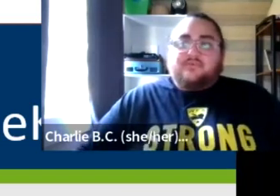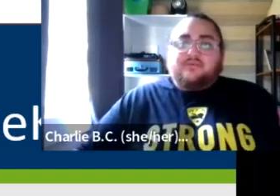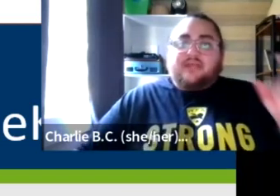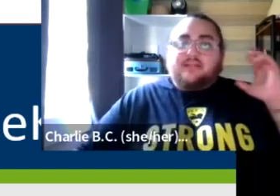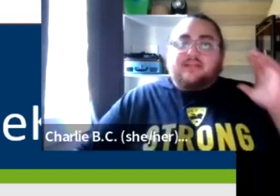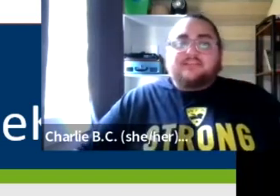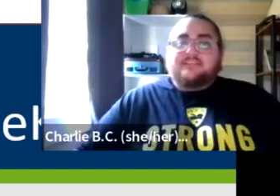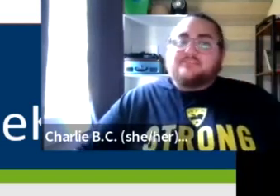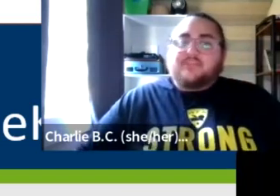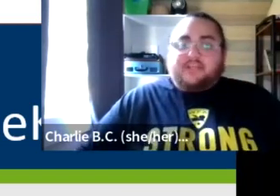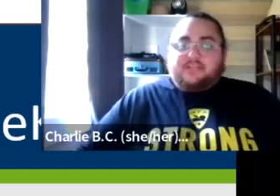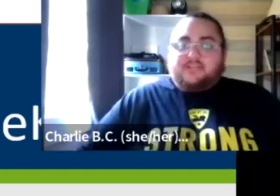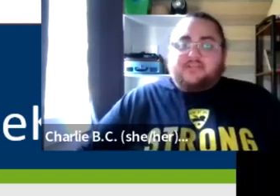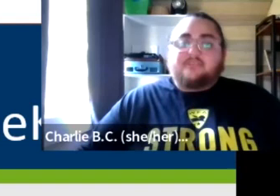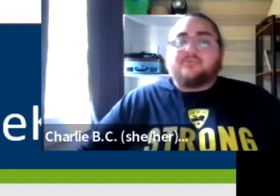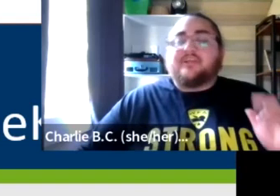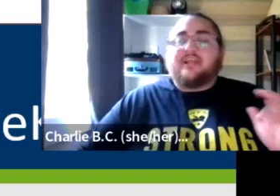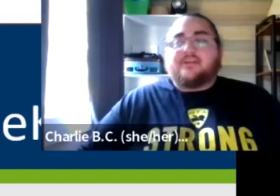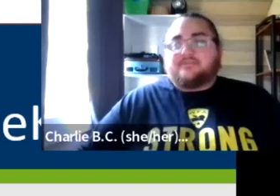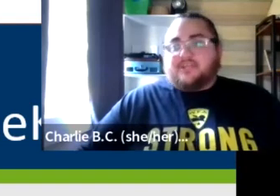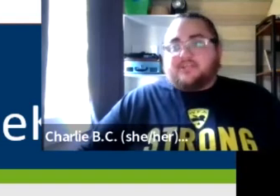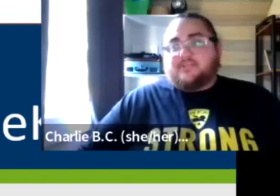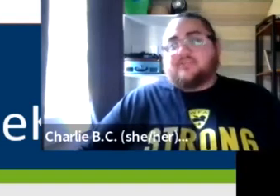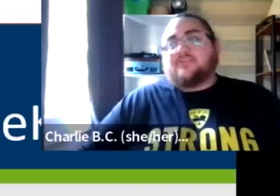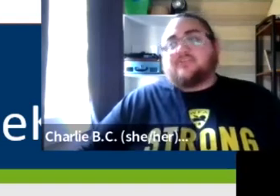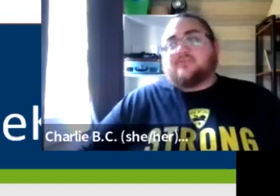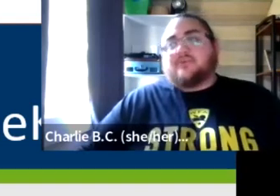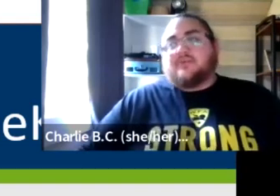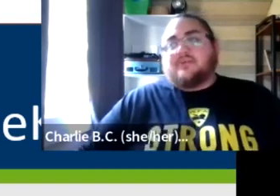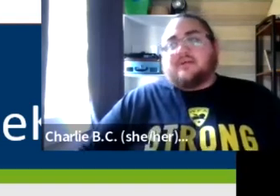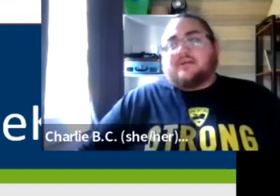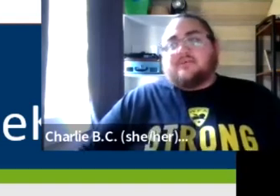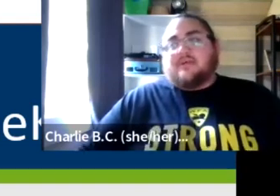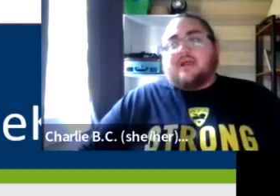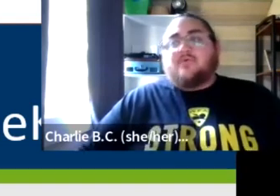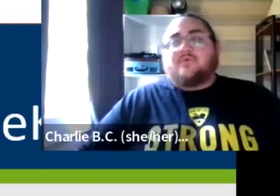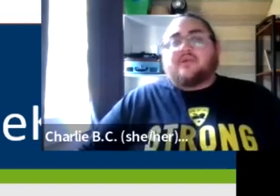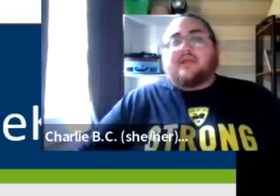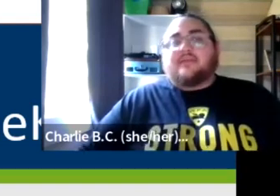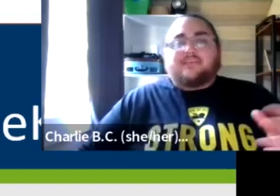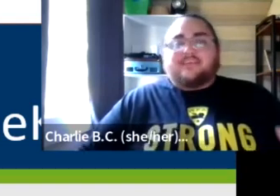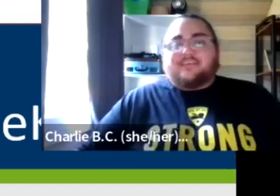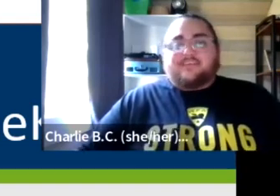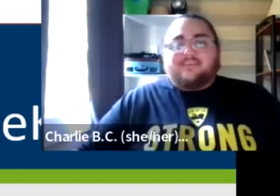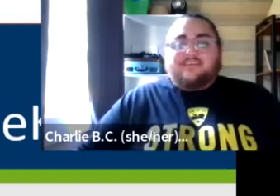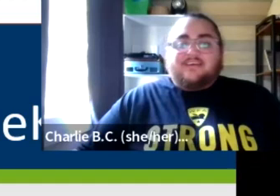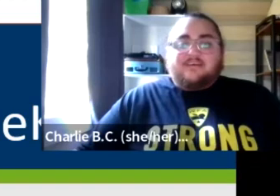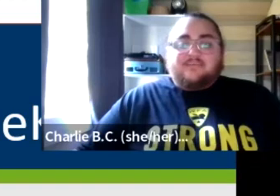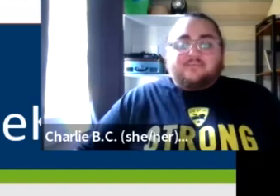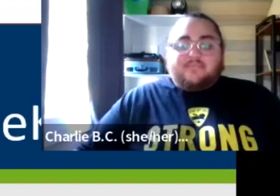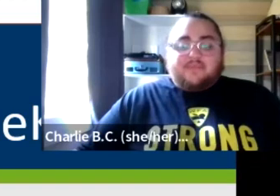to catalyze system change and bring narrative change to how we're